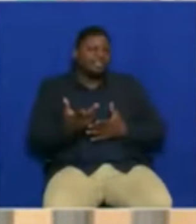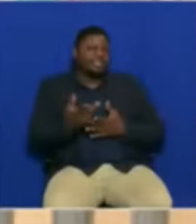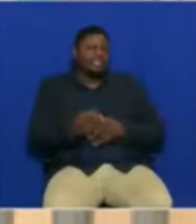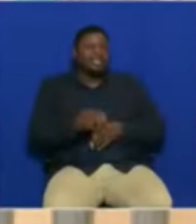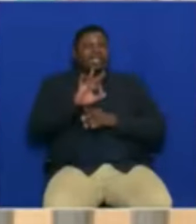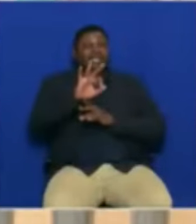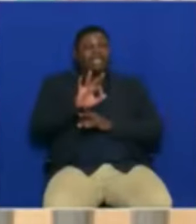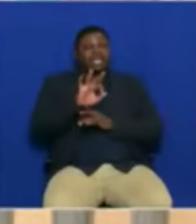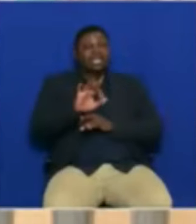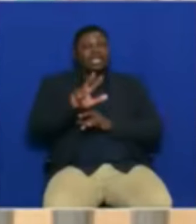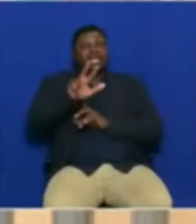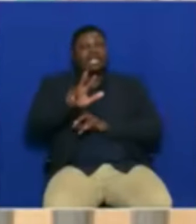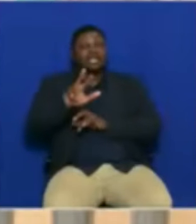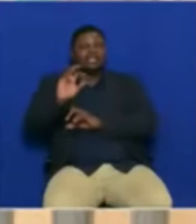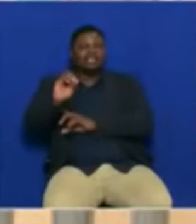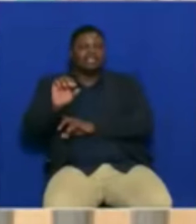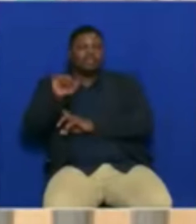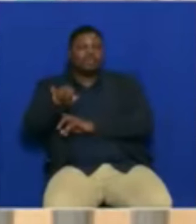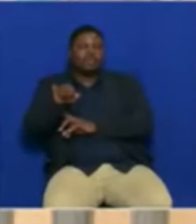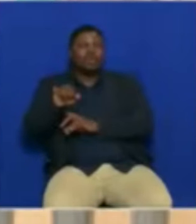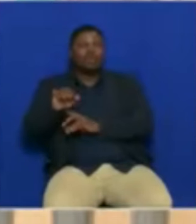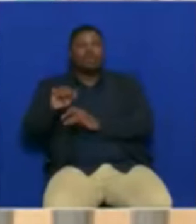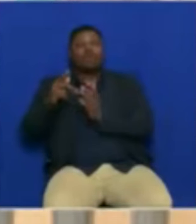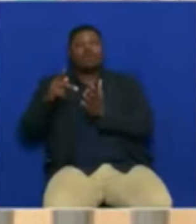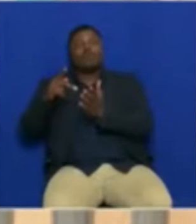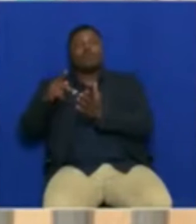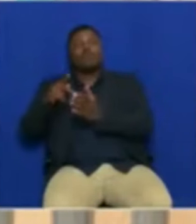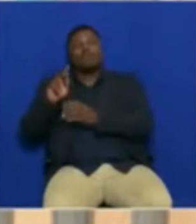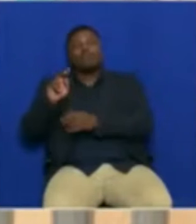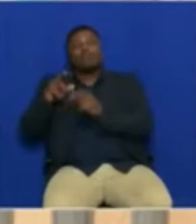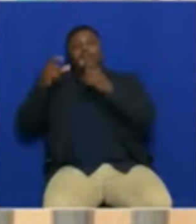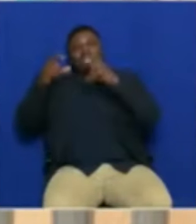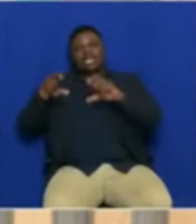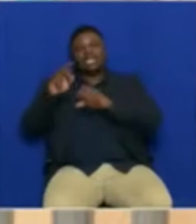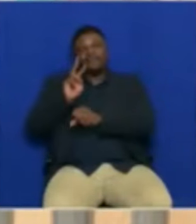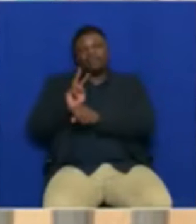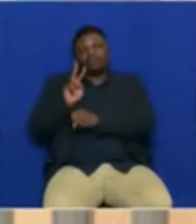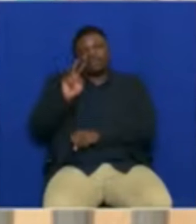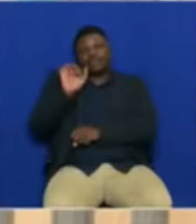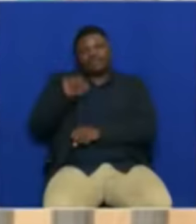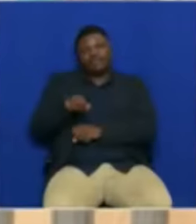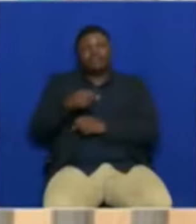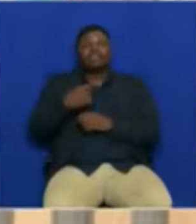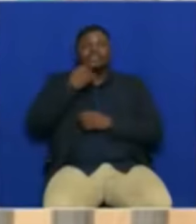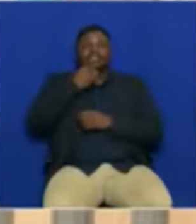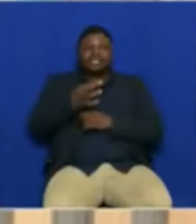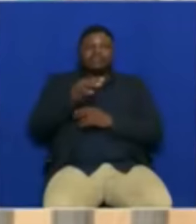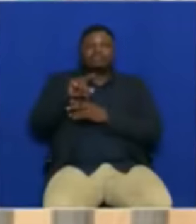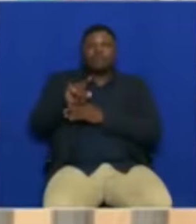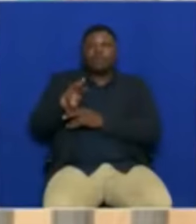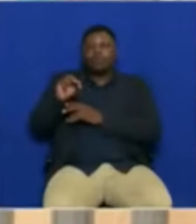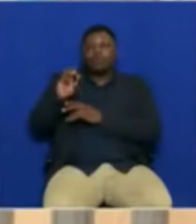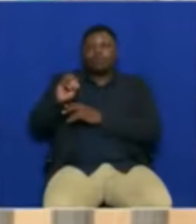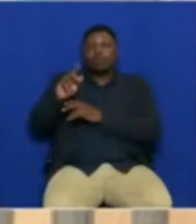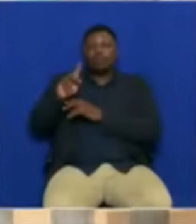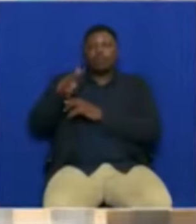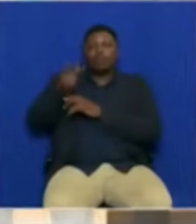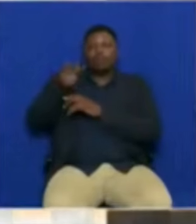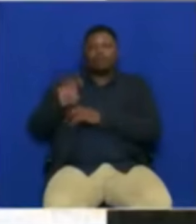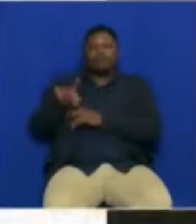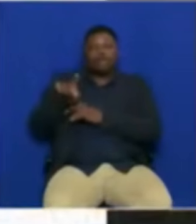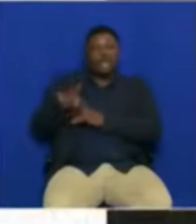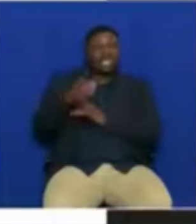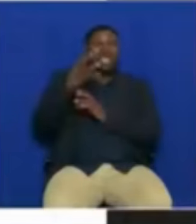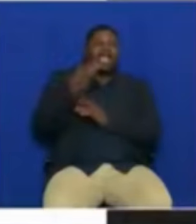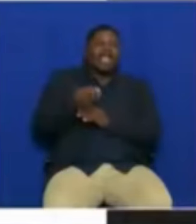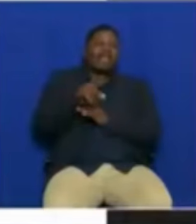8.12, Ncube therefore ensured that Mukwele received an undue advantage in circumstances where it prejudiced the SAPS, CI,